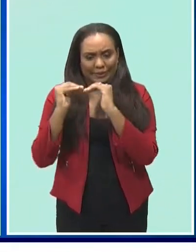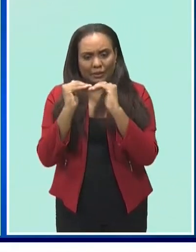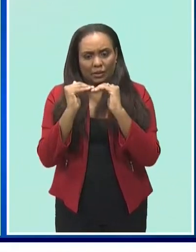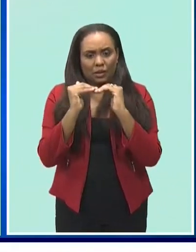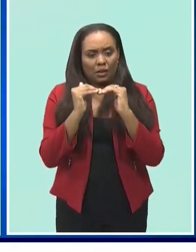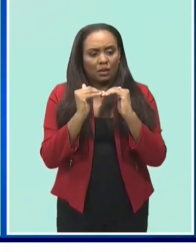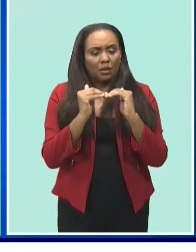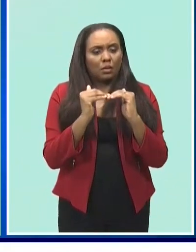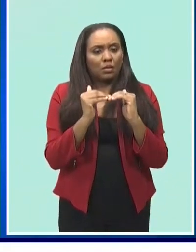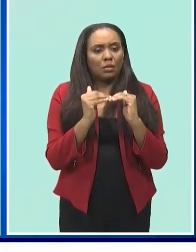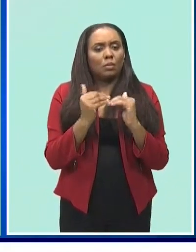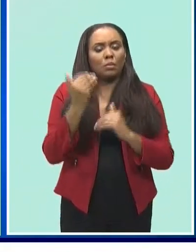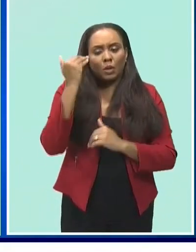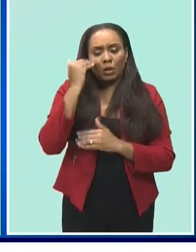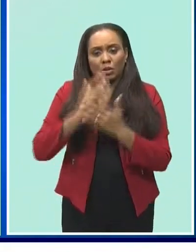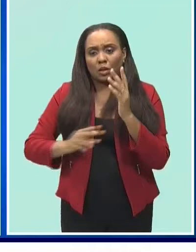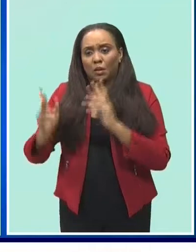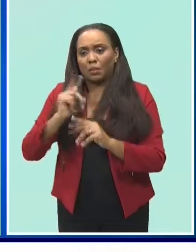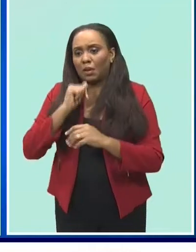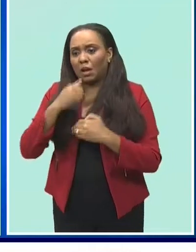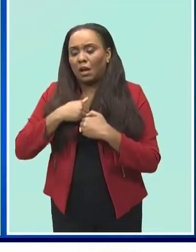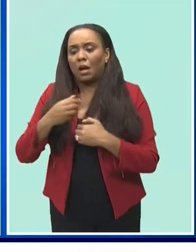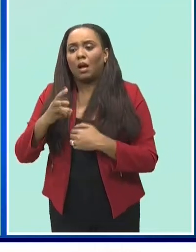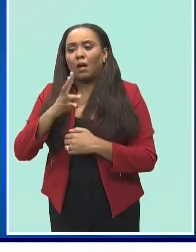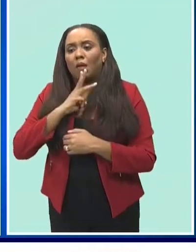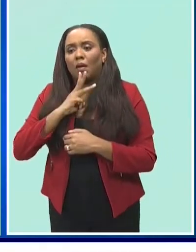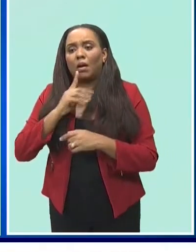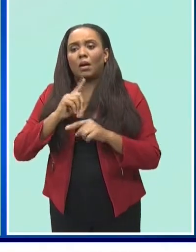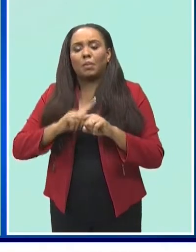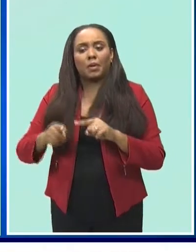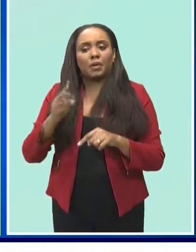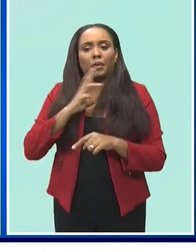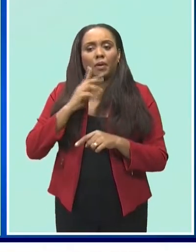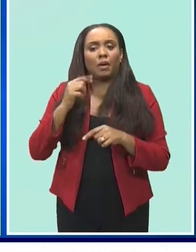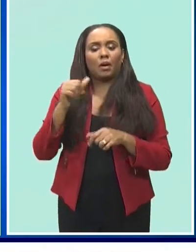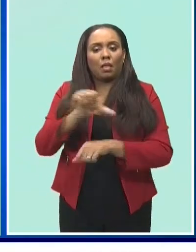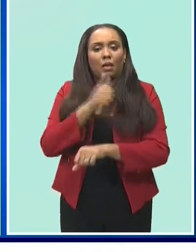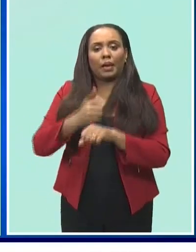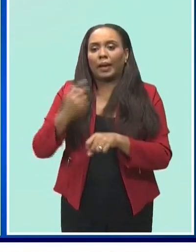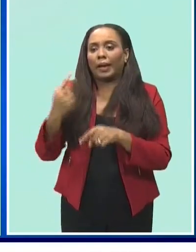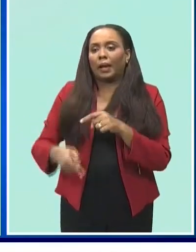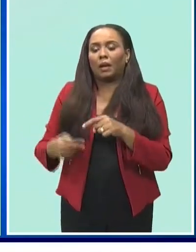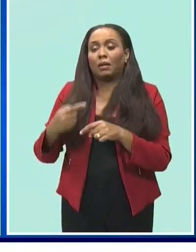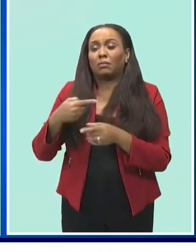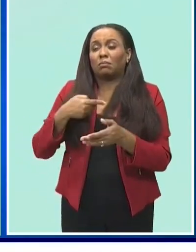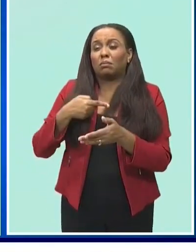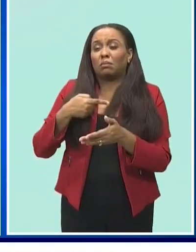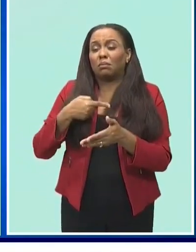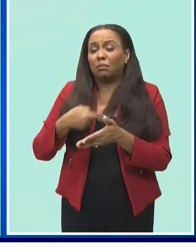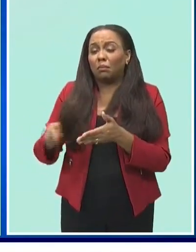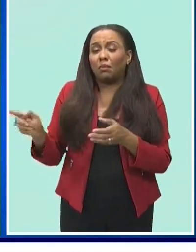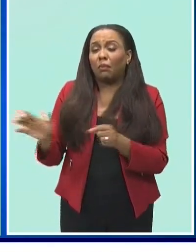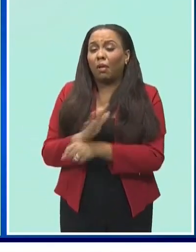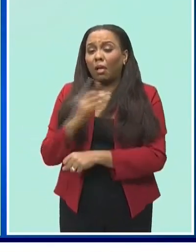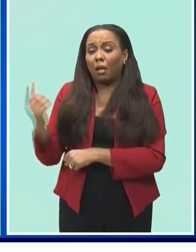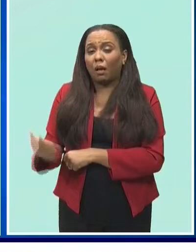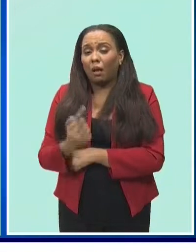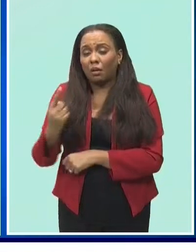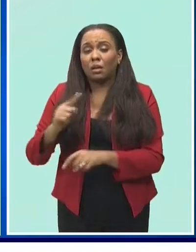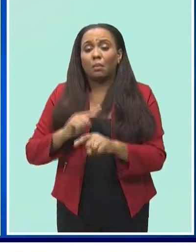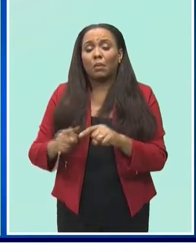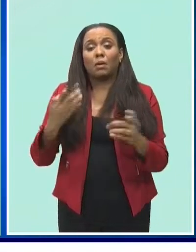that they were not in a position to be able to offer, at least in the short term, to be able